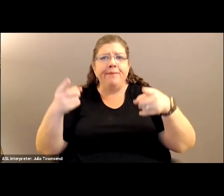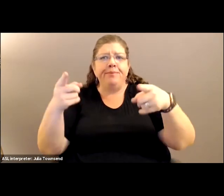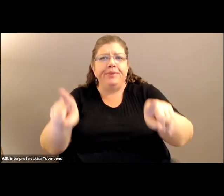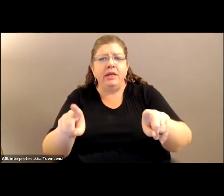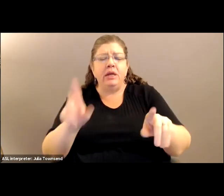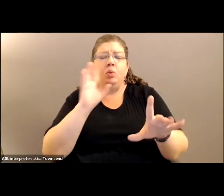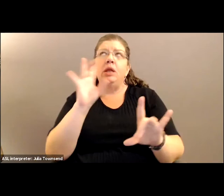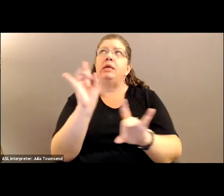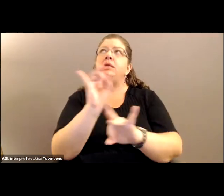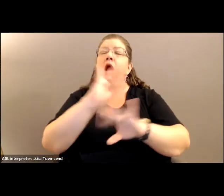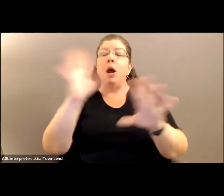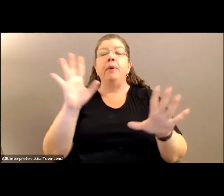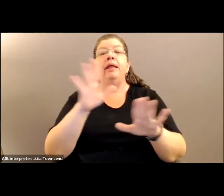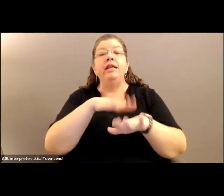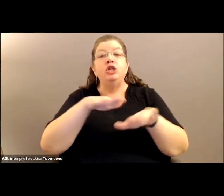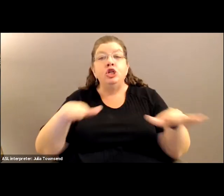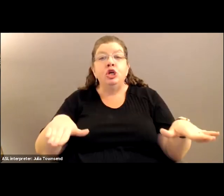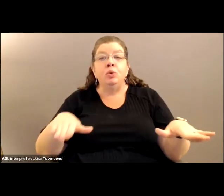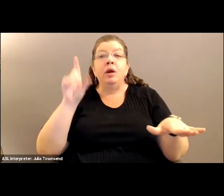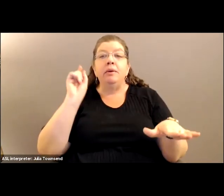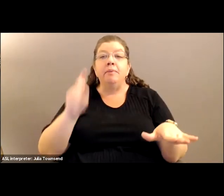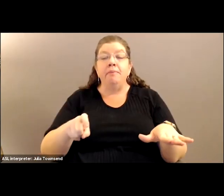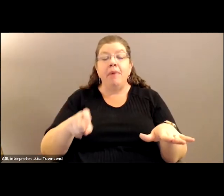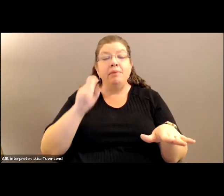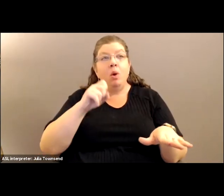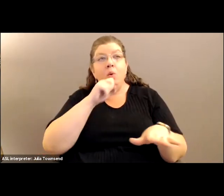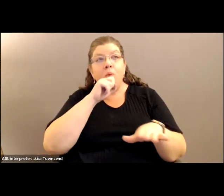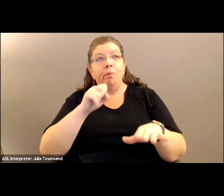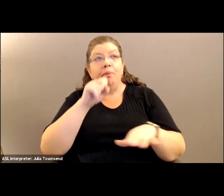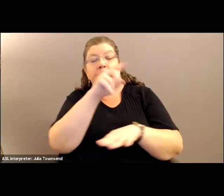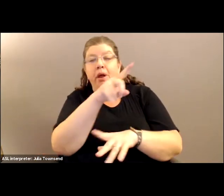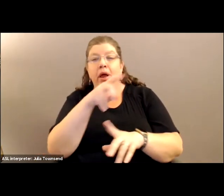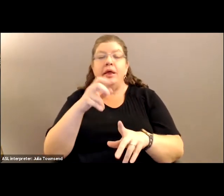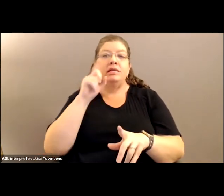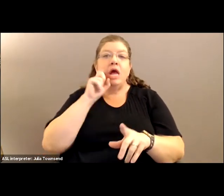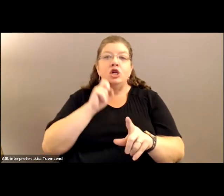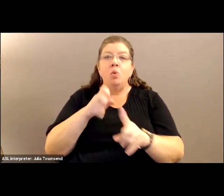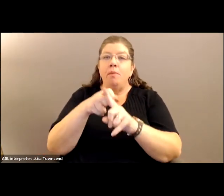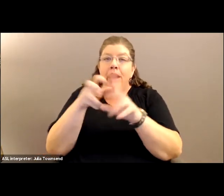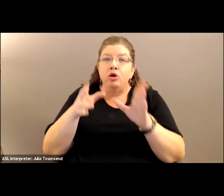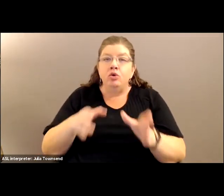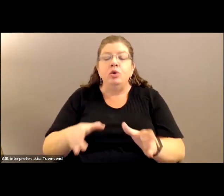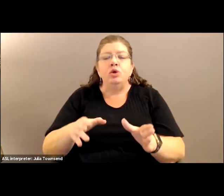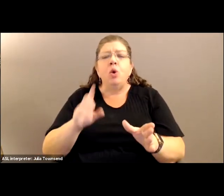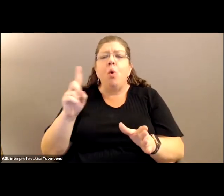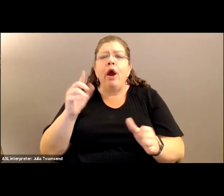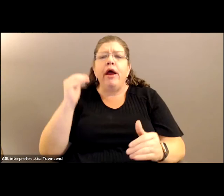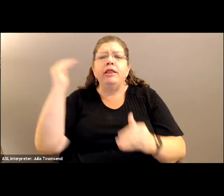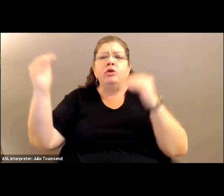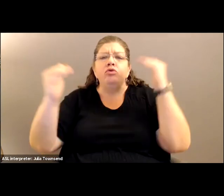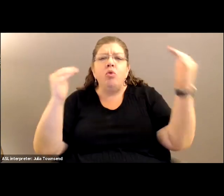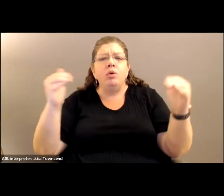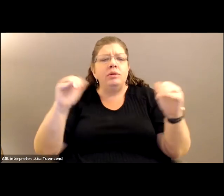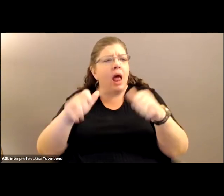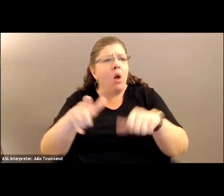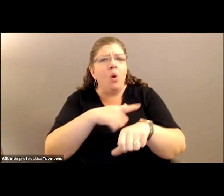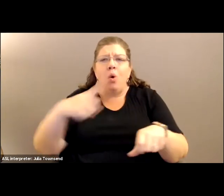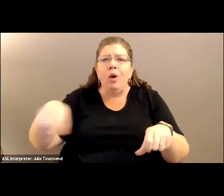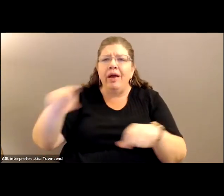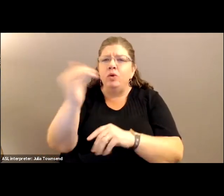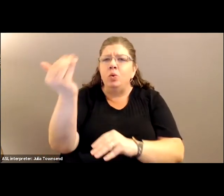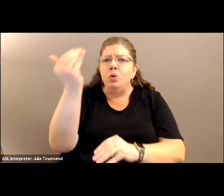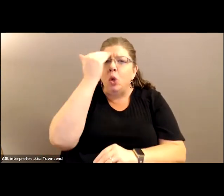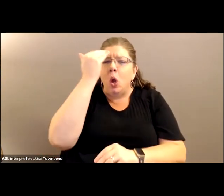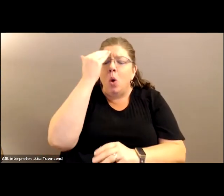terrible that kids have to be the ones to turn the predators in where are the adults how long have you guys known about this how many